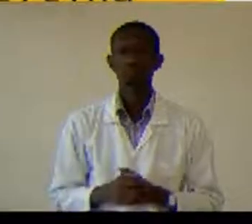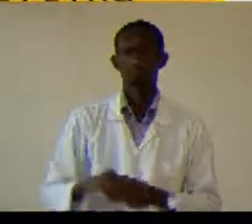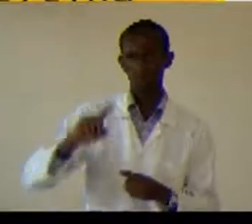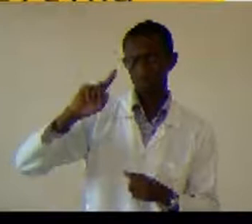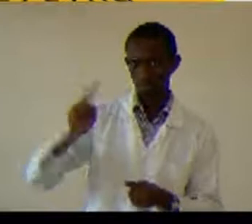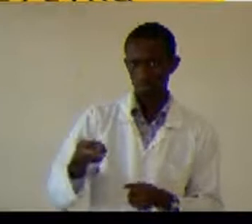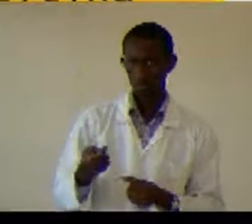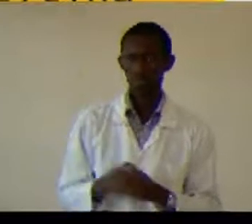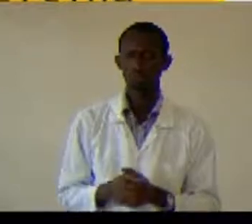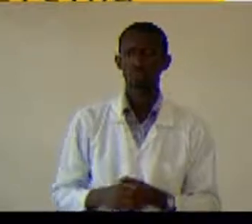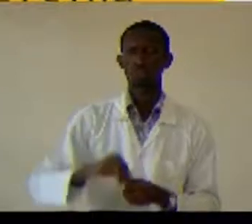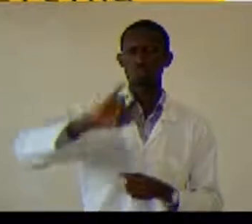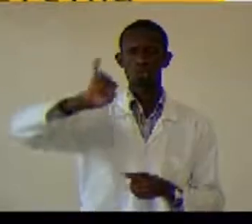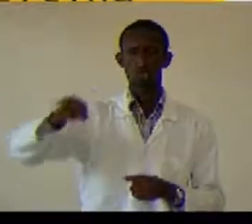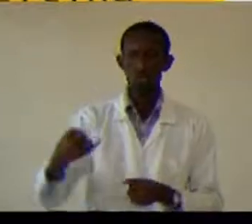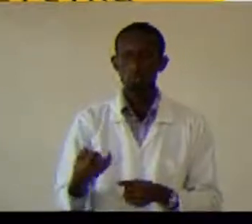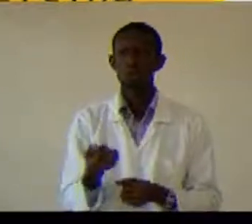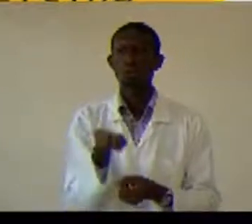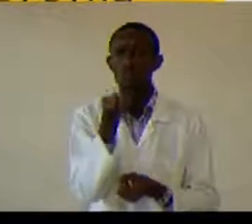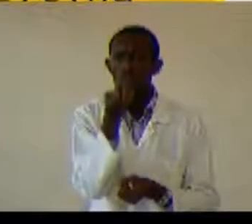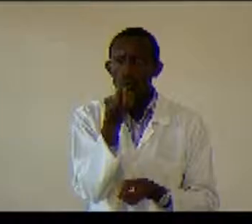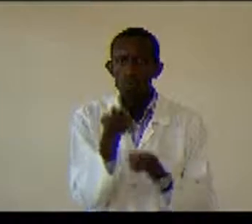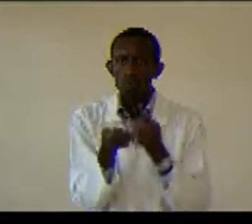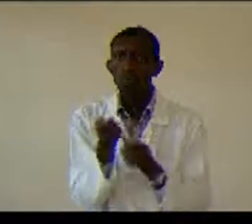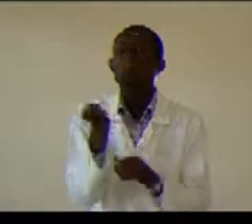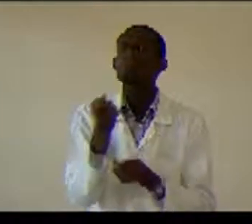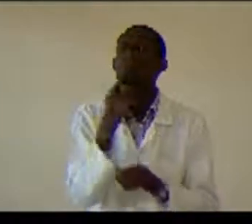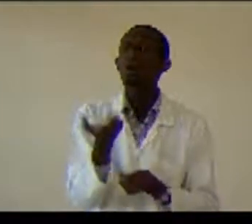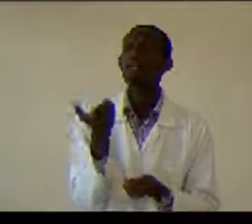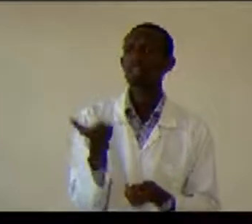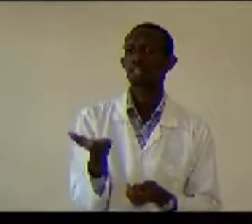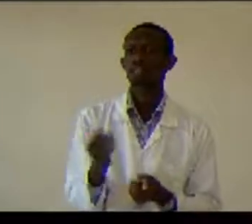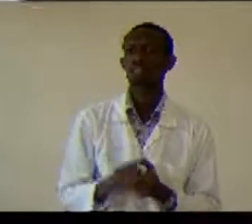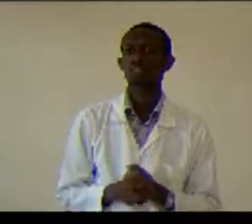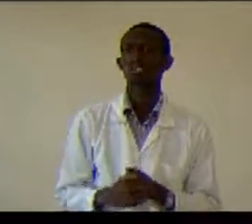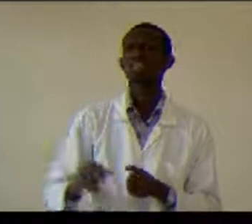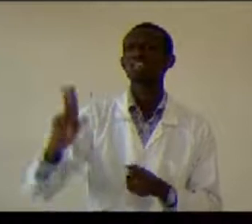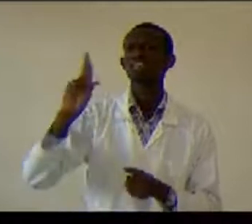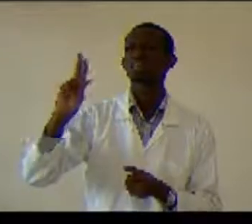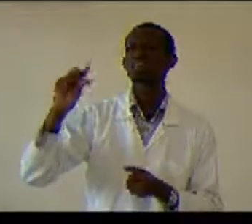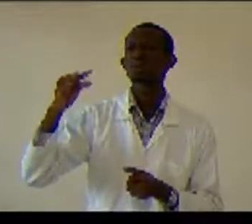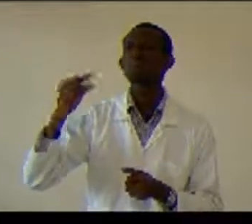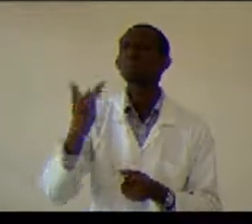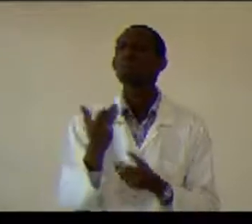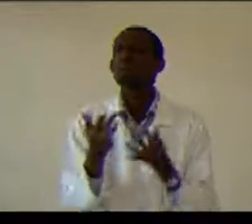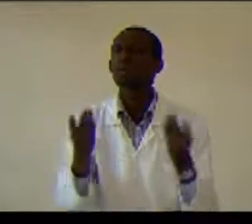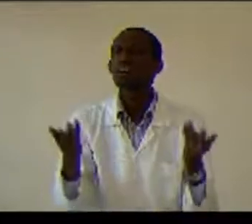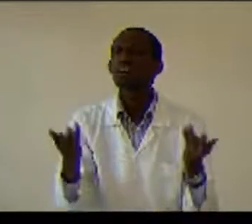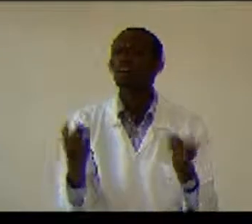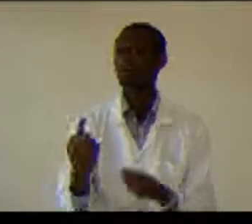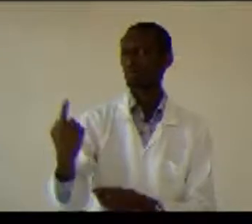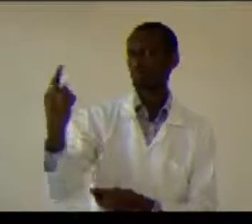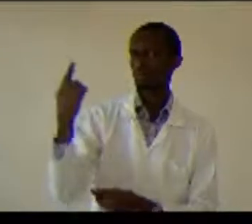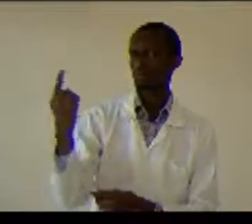330,000 joules of heat, this will be required to melt how many kilograms of ice? 1 kilogram of